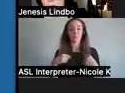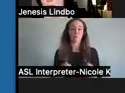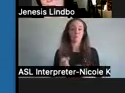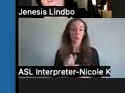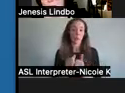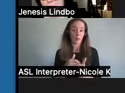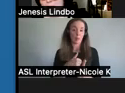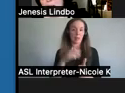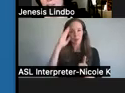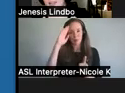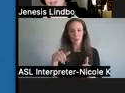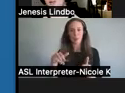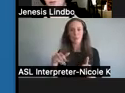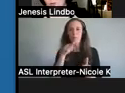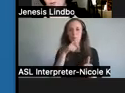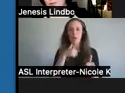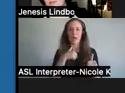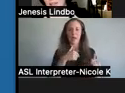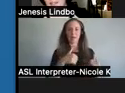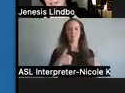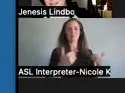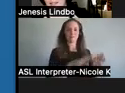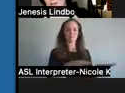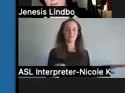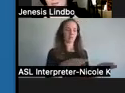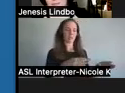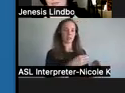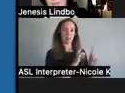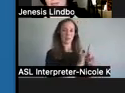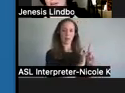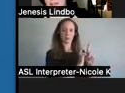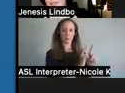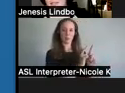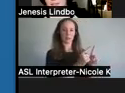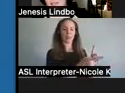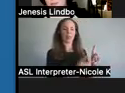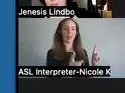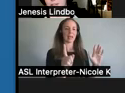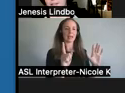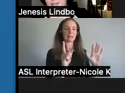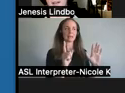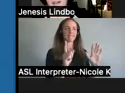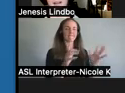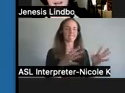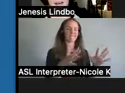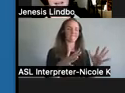about some of the youth that I mentor who get into some nefarious